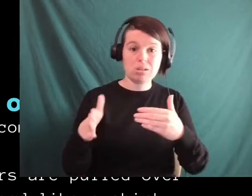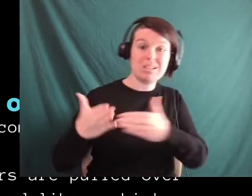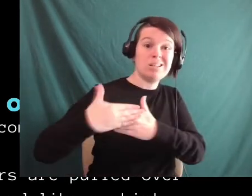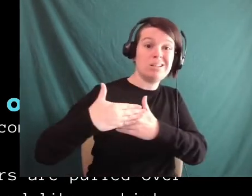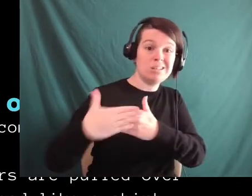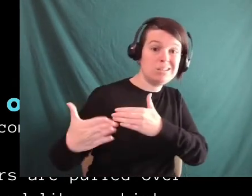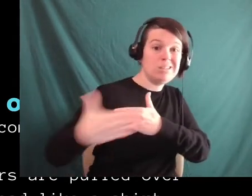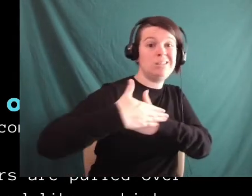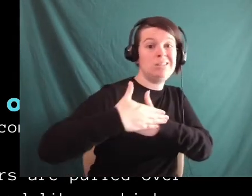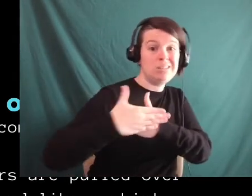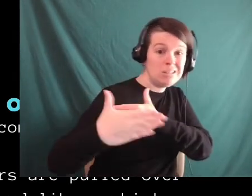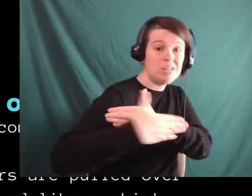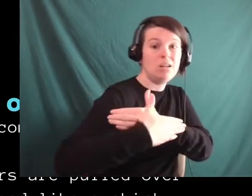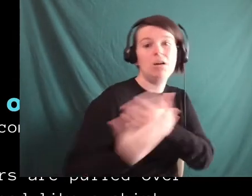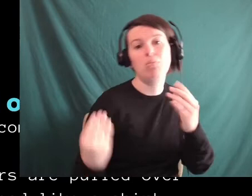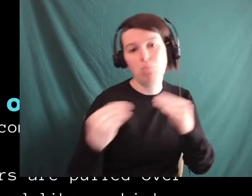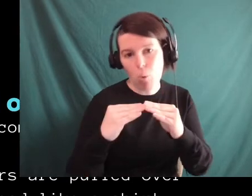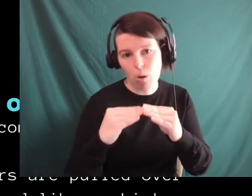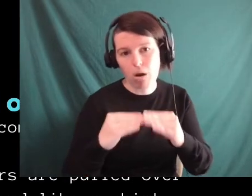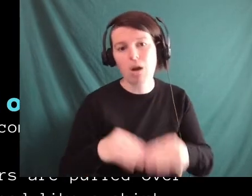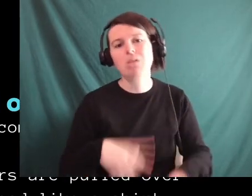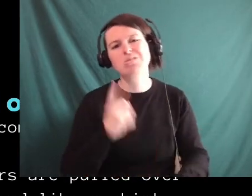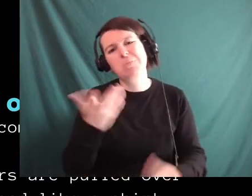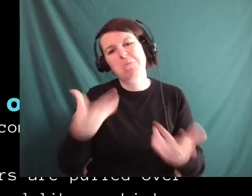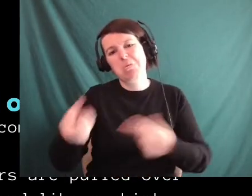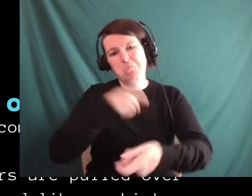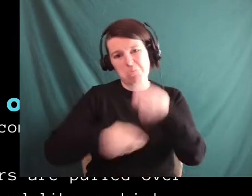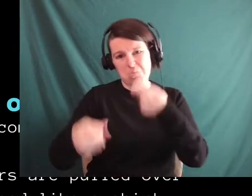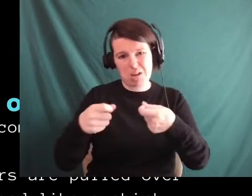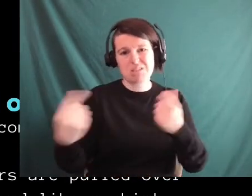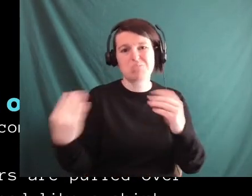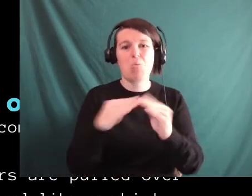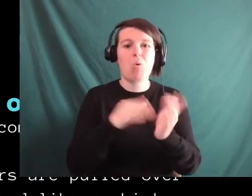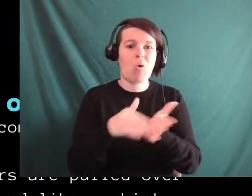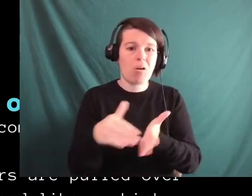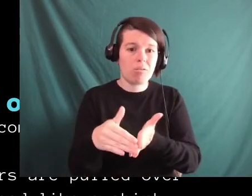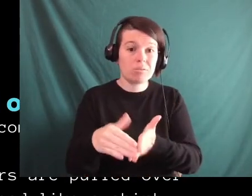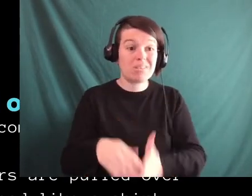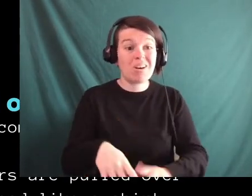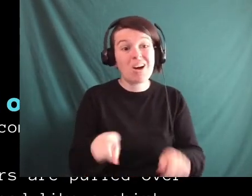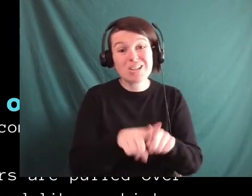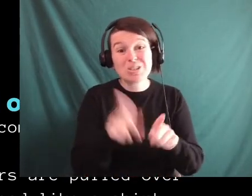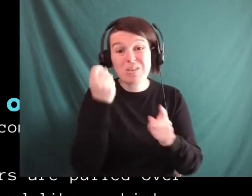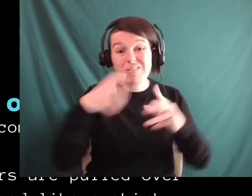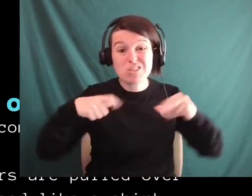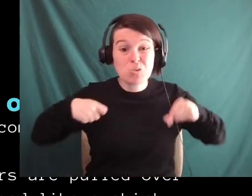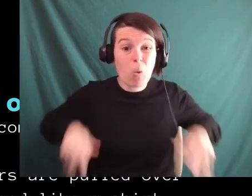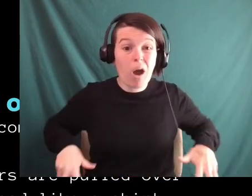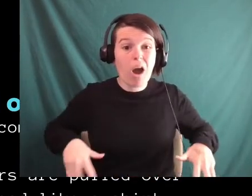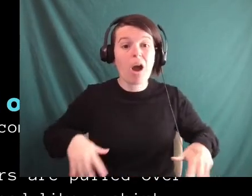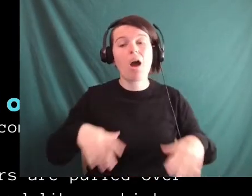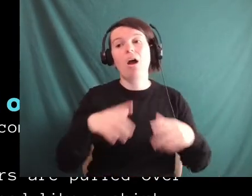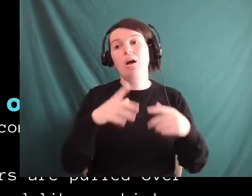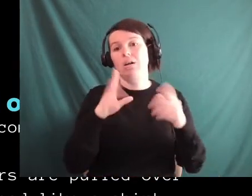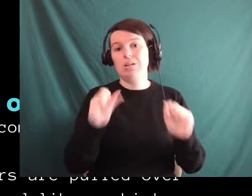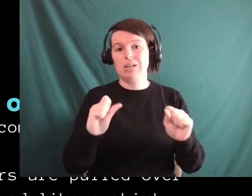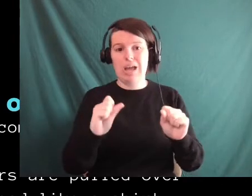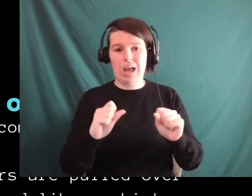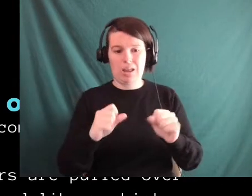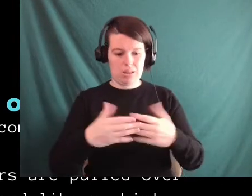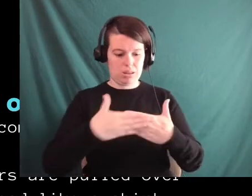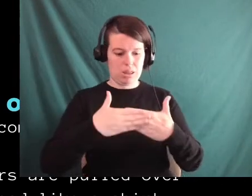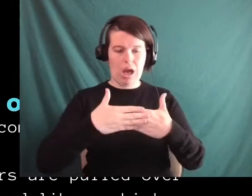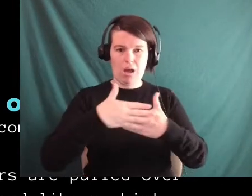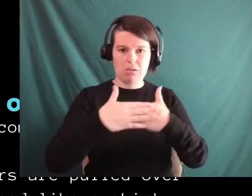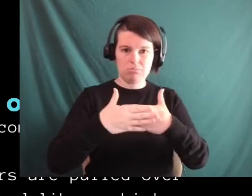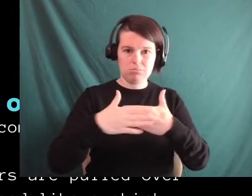these binders a little bit more often than the pullovers. Also, if you sweat a lot, it can weaken the seal between the Velcro,